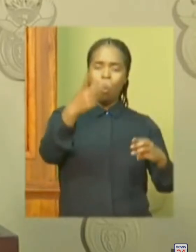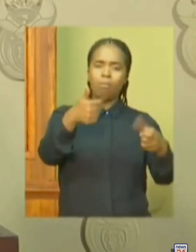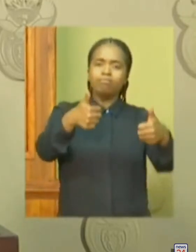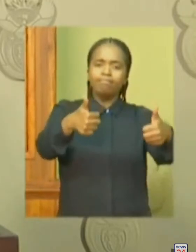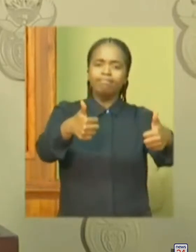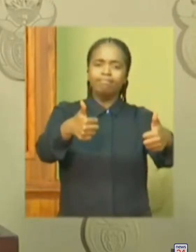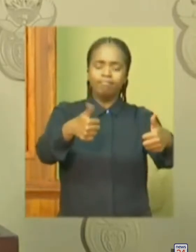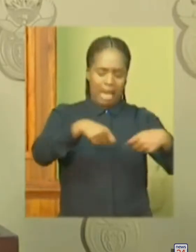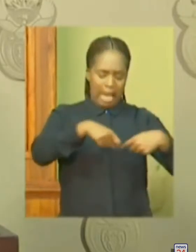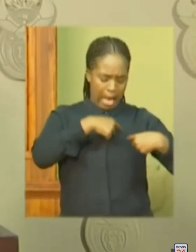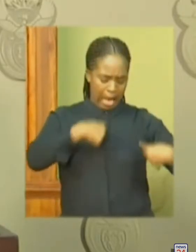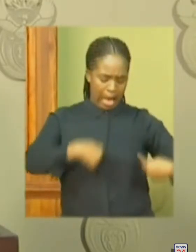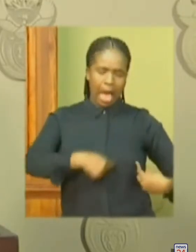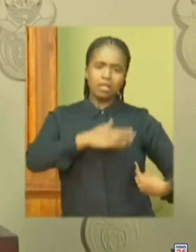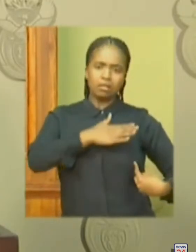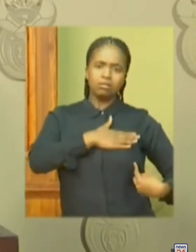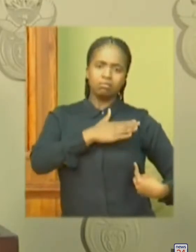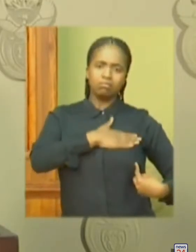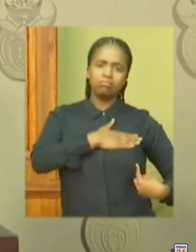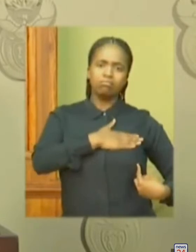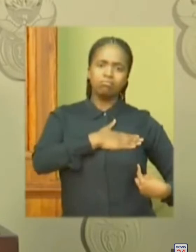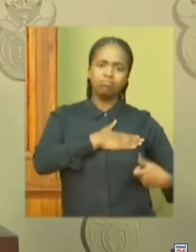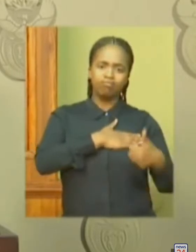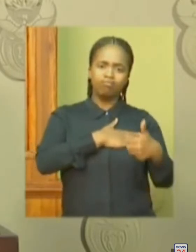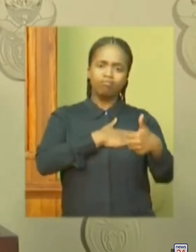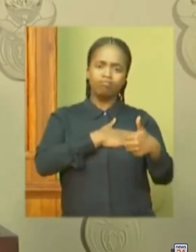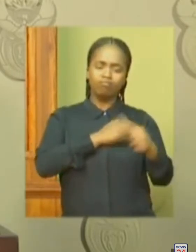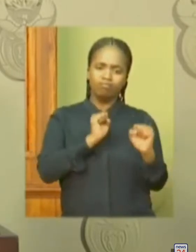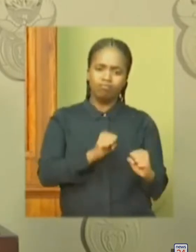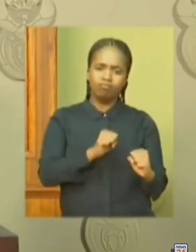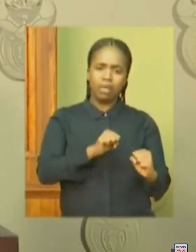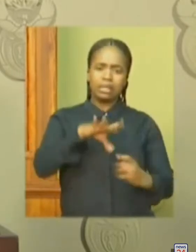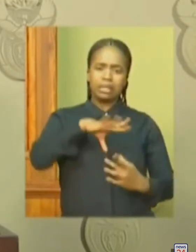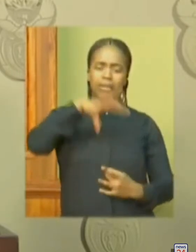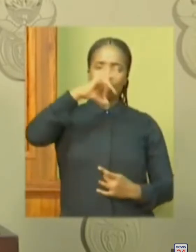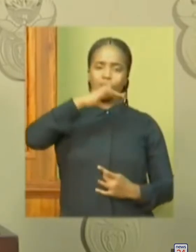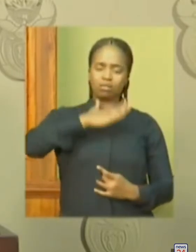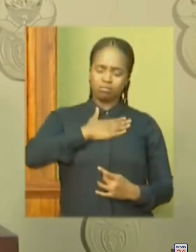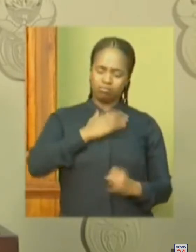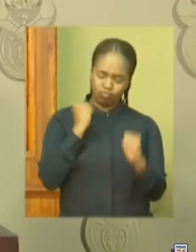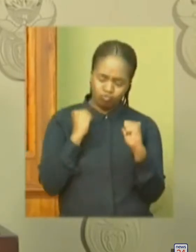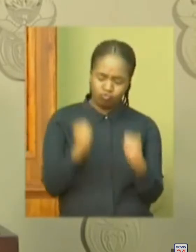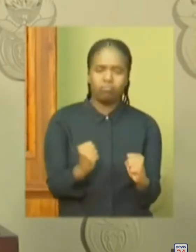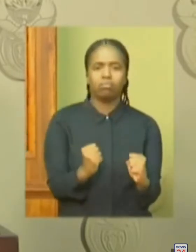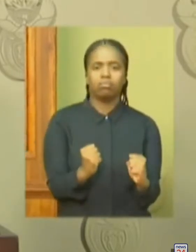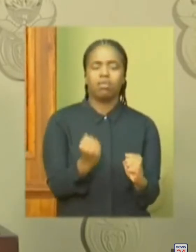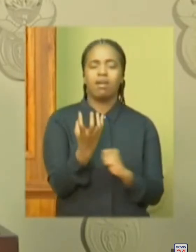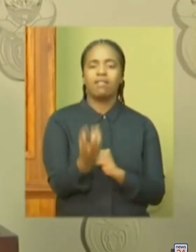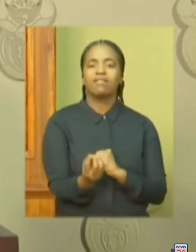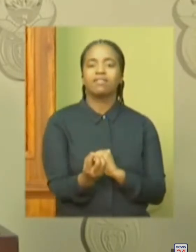this nation is sound. The spirit of this nation is strong.